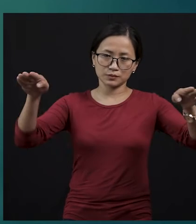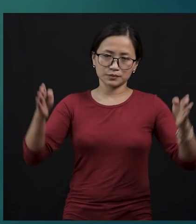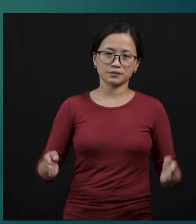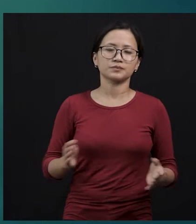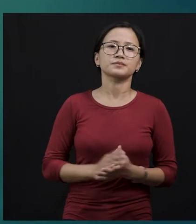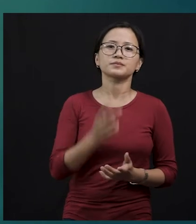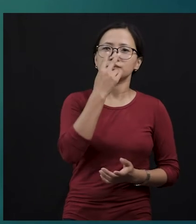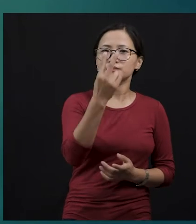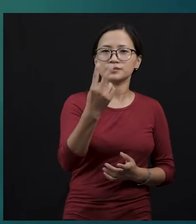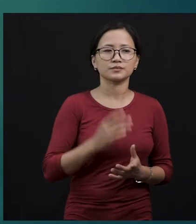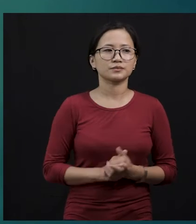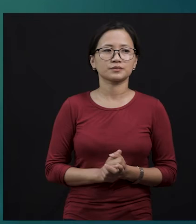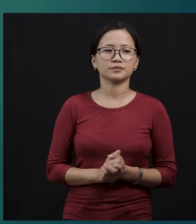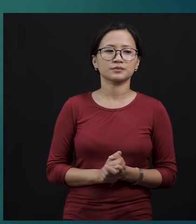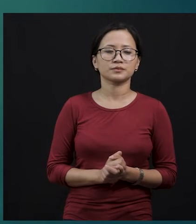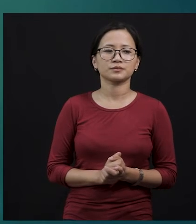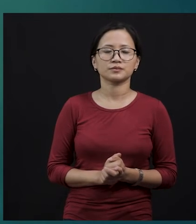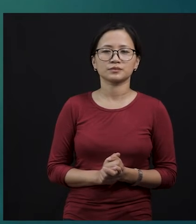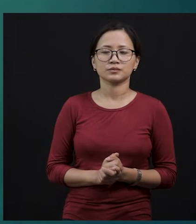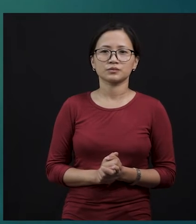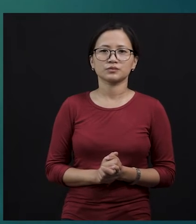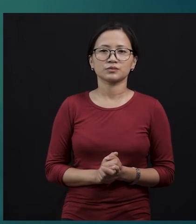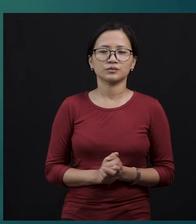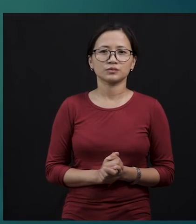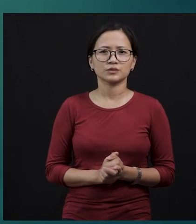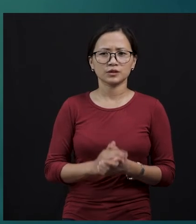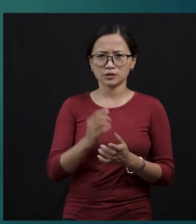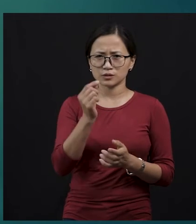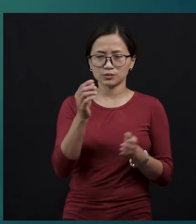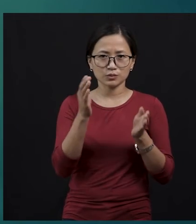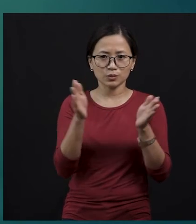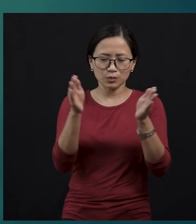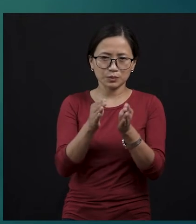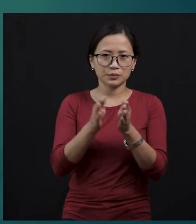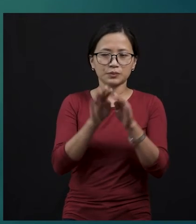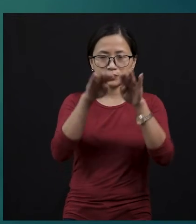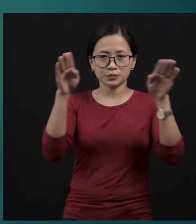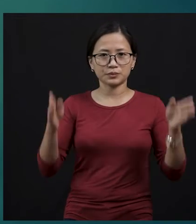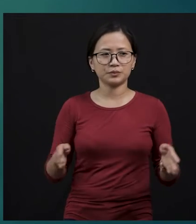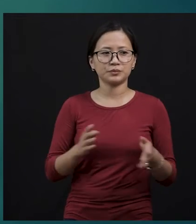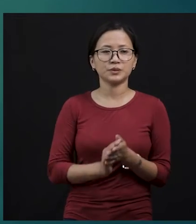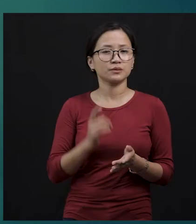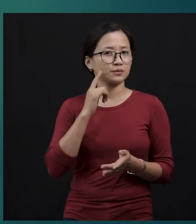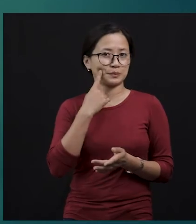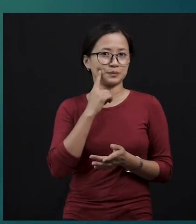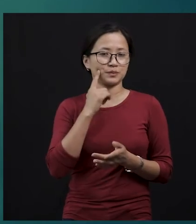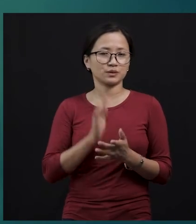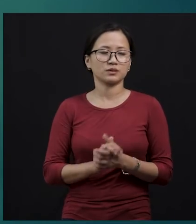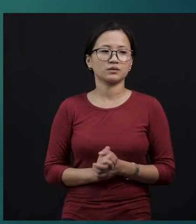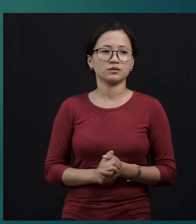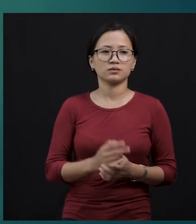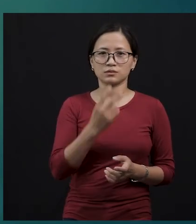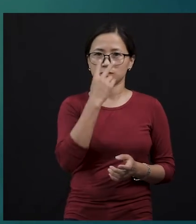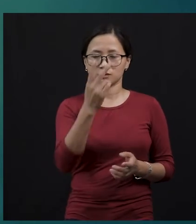big river. You see this, isn't it? And this is a small bridge again. These are really pretty. And you usually get